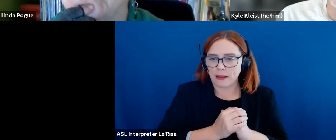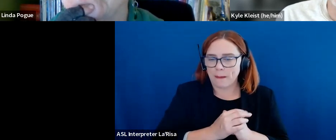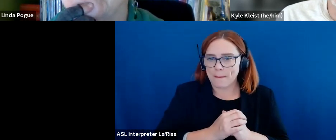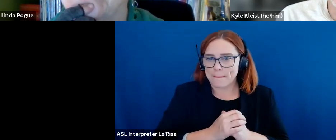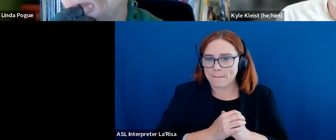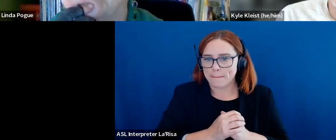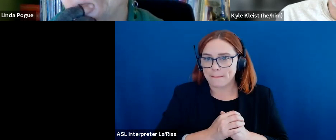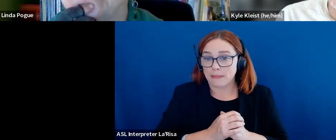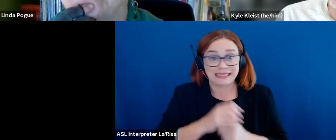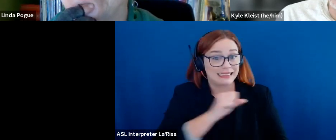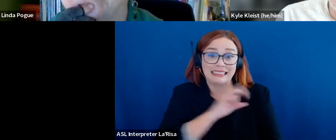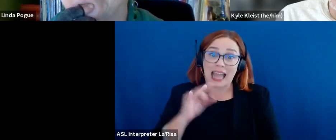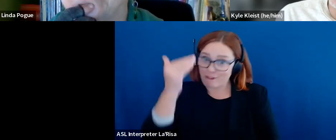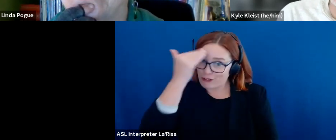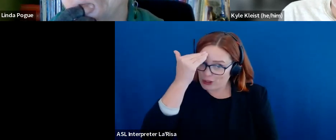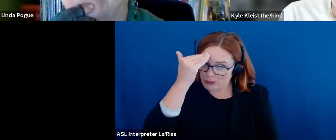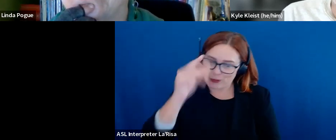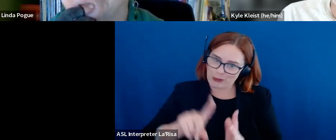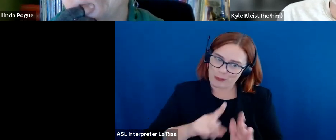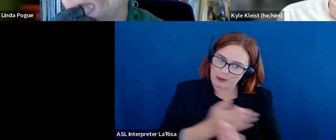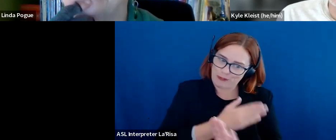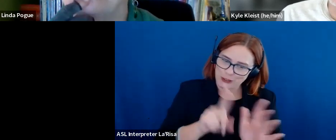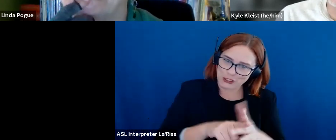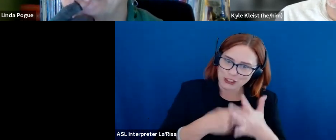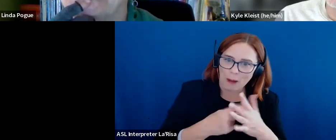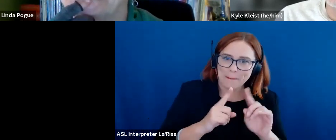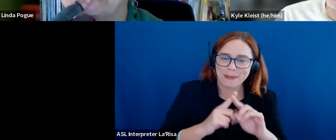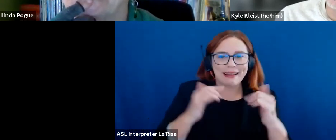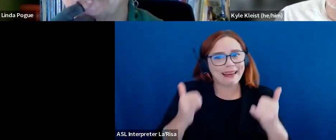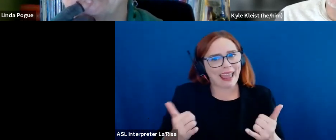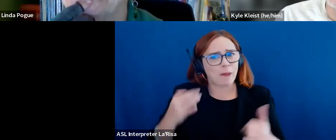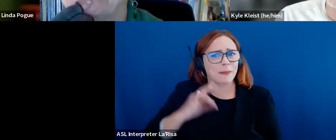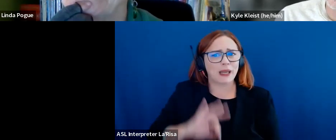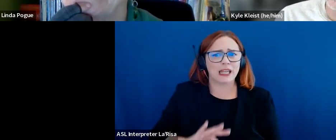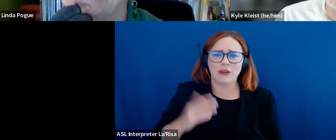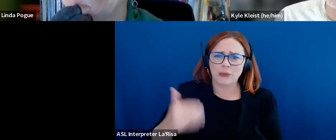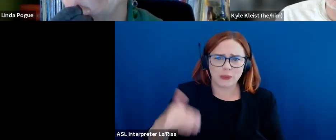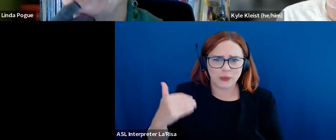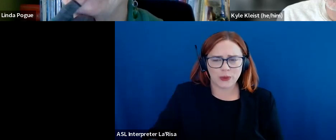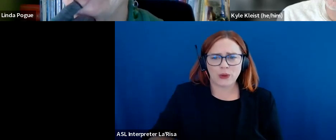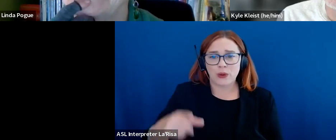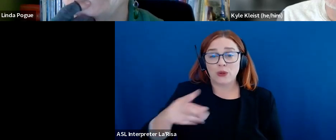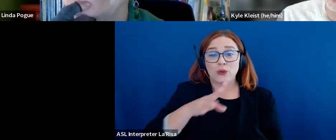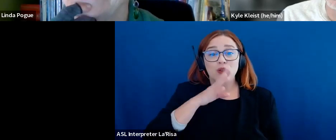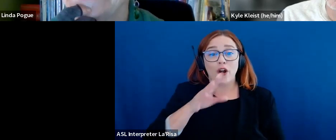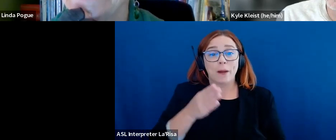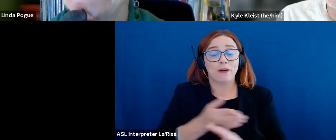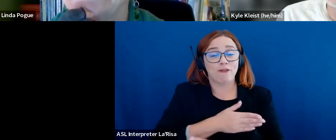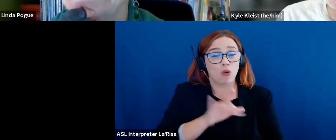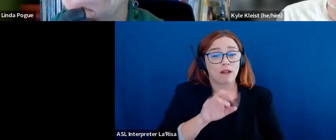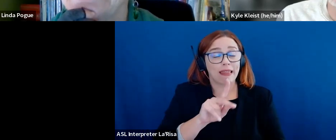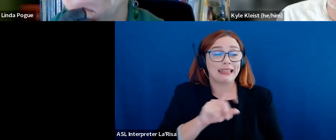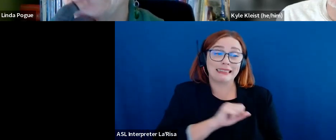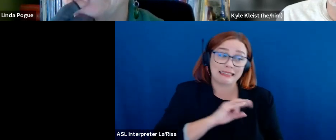it. So, but the payoff, I mean, Linda, you talked before about not just looking at the staff time involved, but